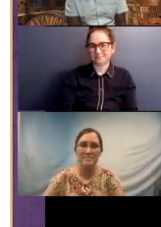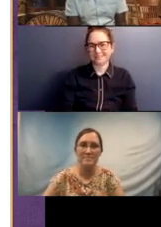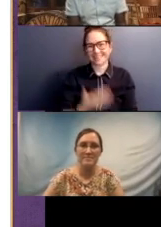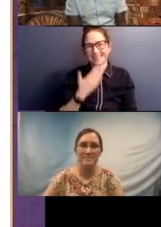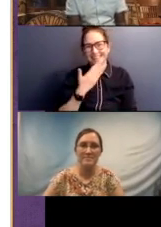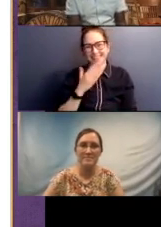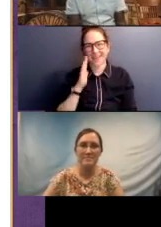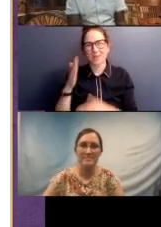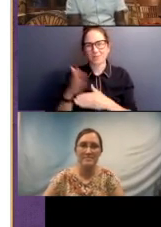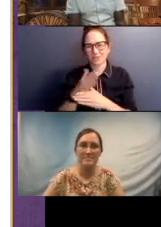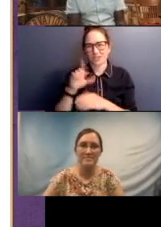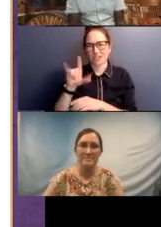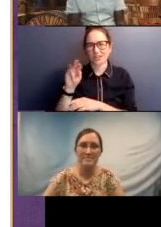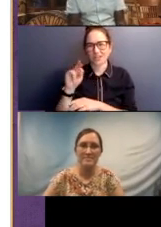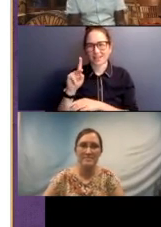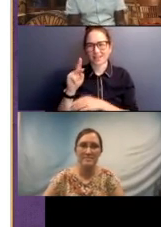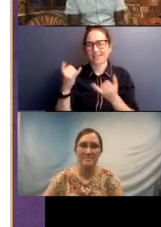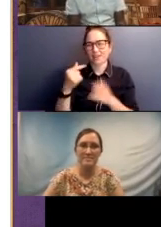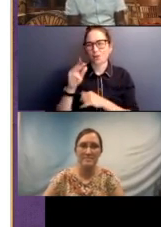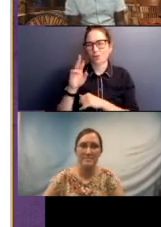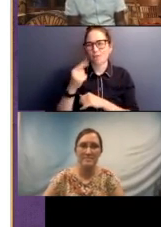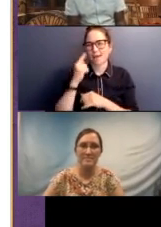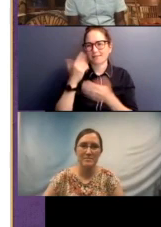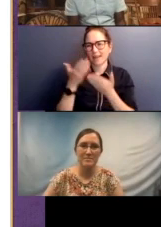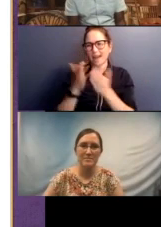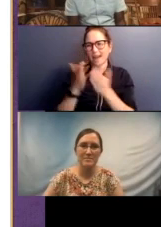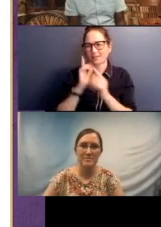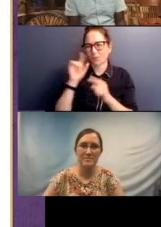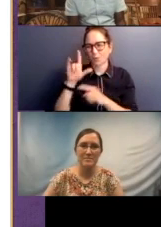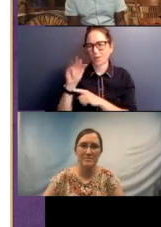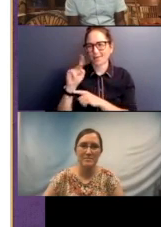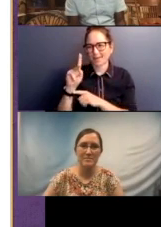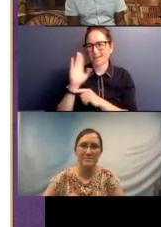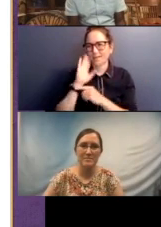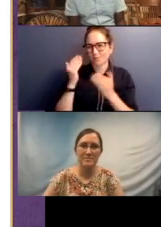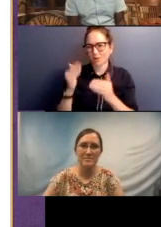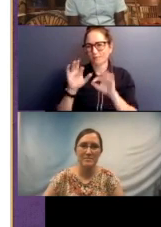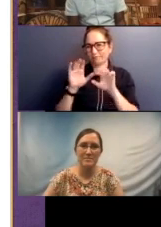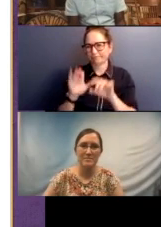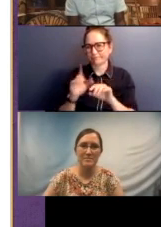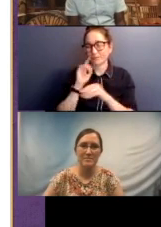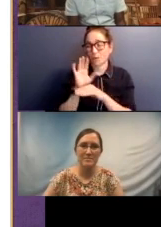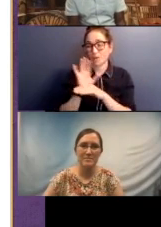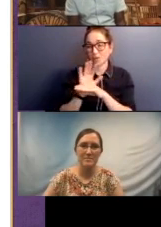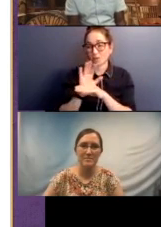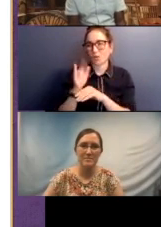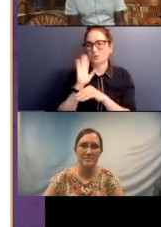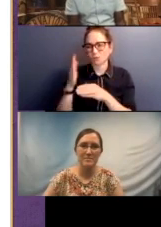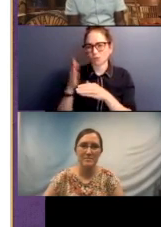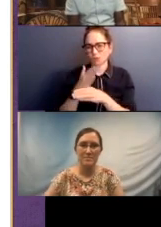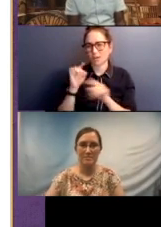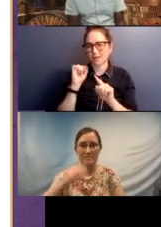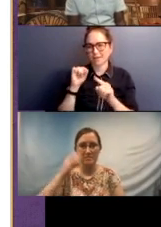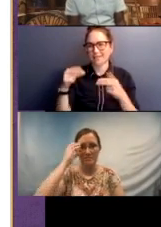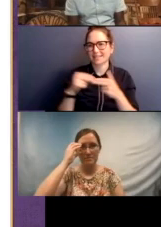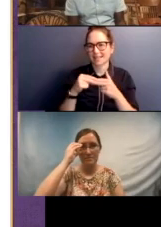I'm going to share the link here. Greg's asking for the link, so I'm going to share the link with him to that video. And we'll also be sharing this slide